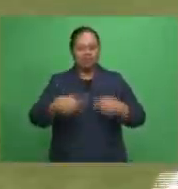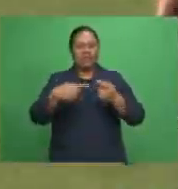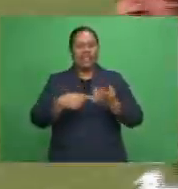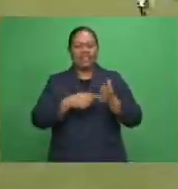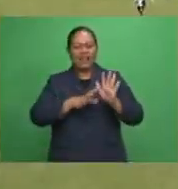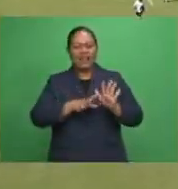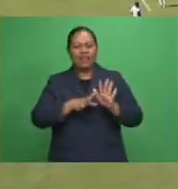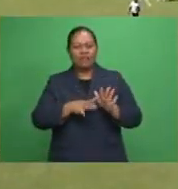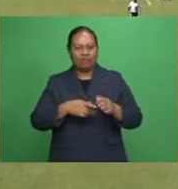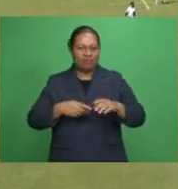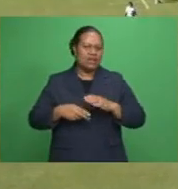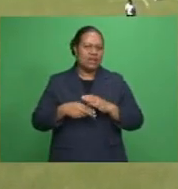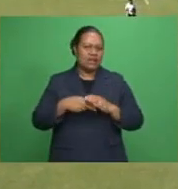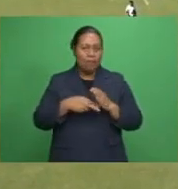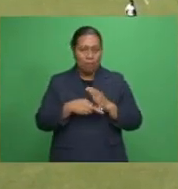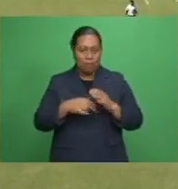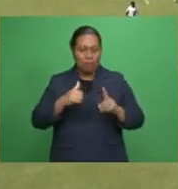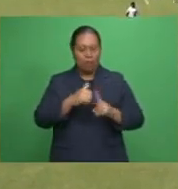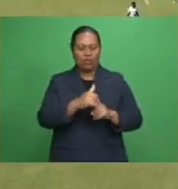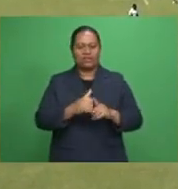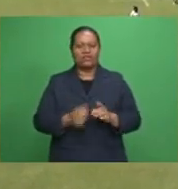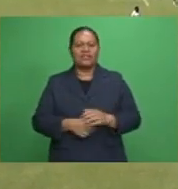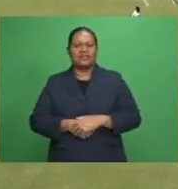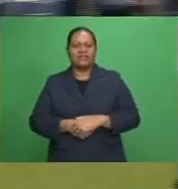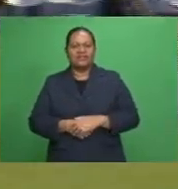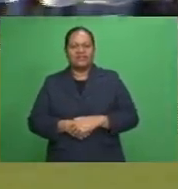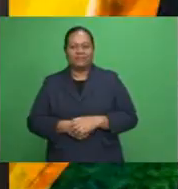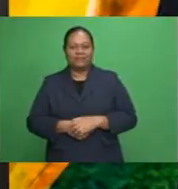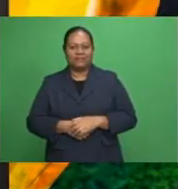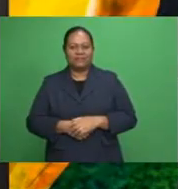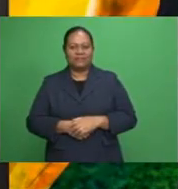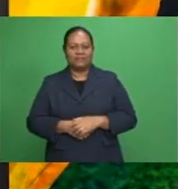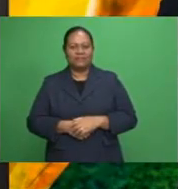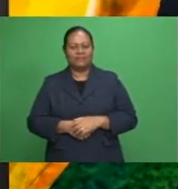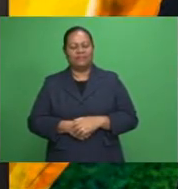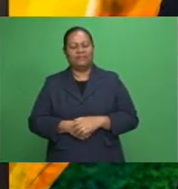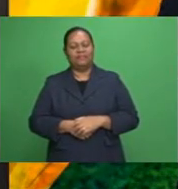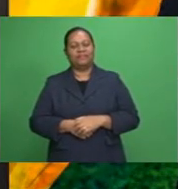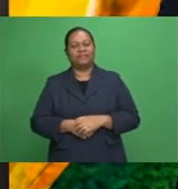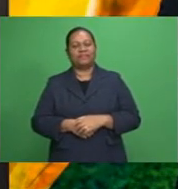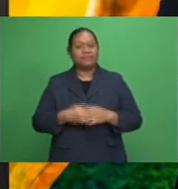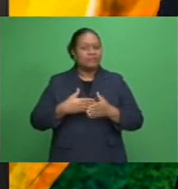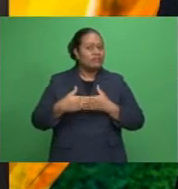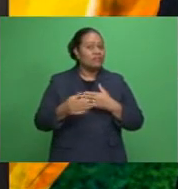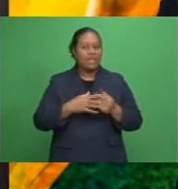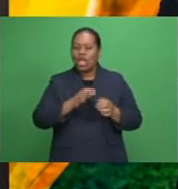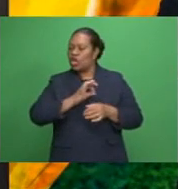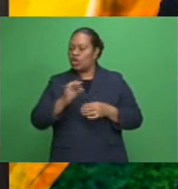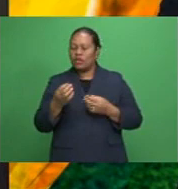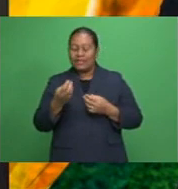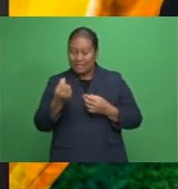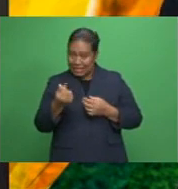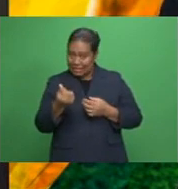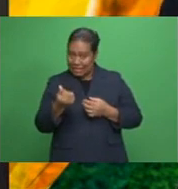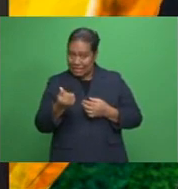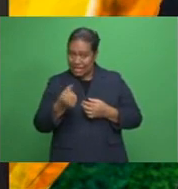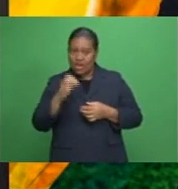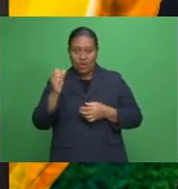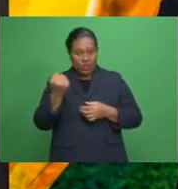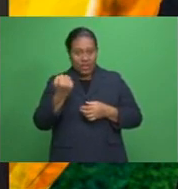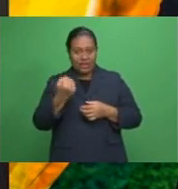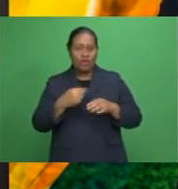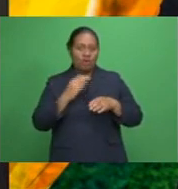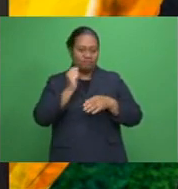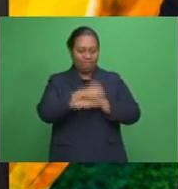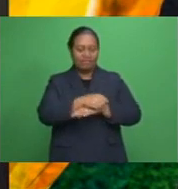on Namosi. Caroline Tavi, FBC Sports. Despite an easy win over Navboa in their return to the Vodafone